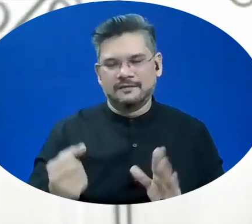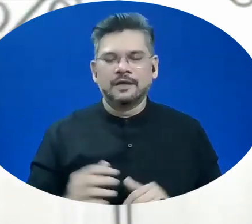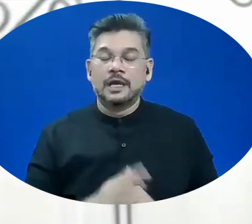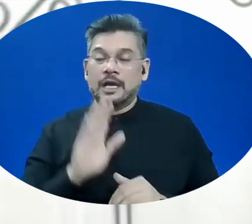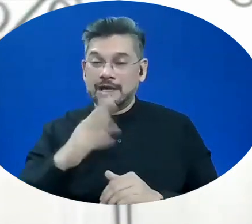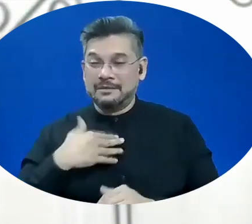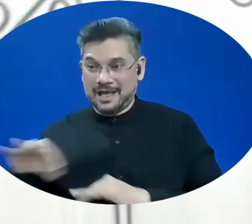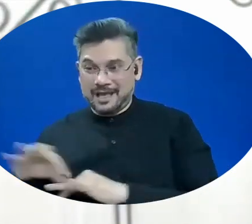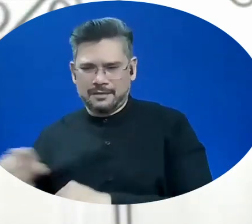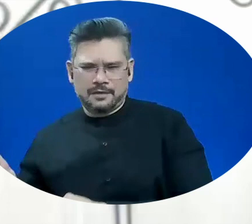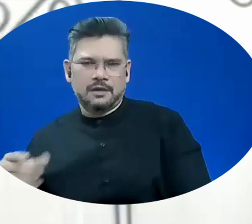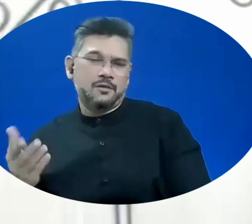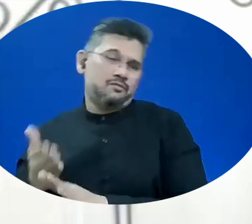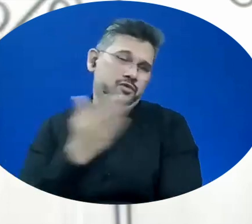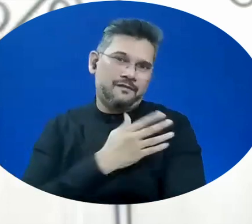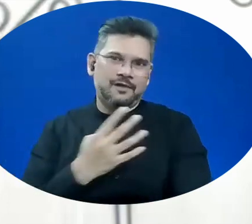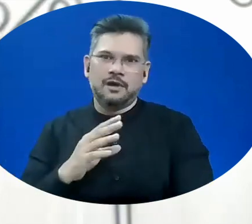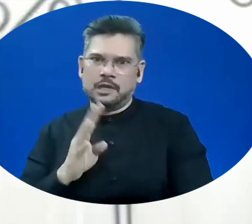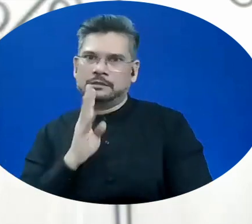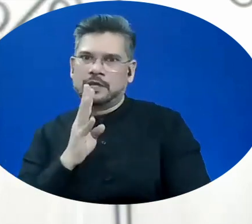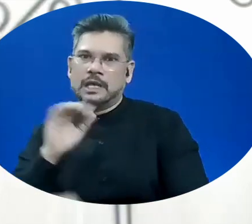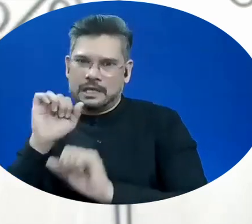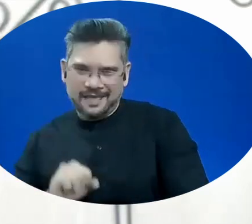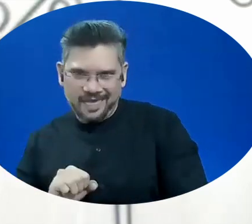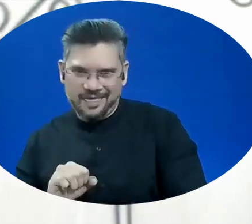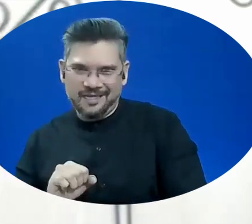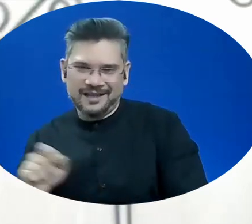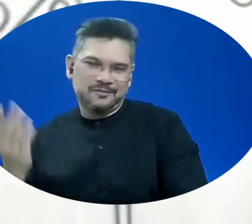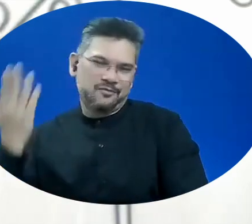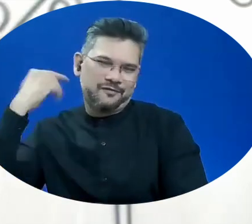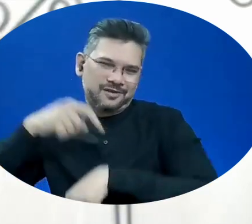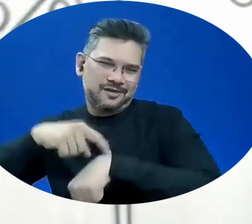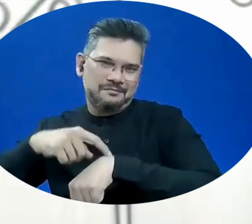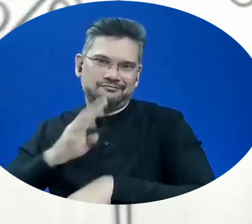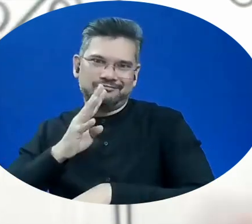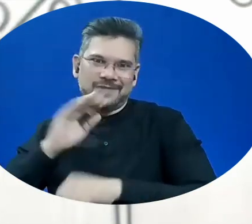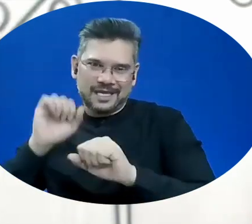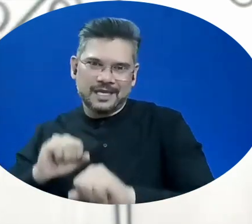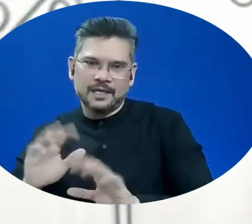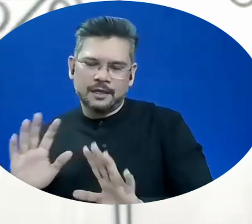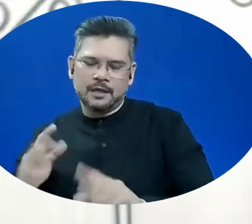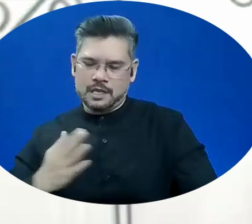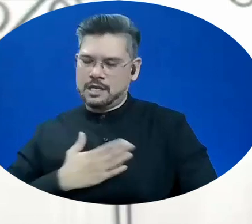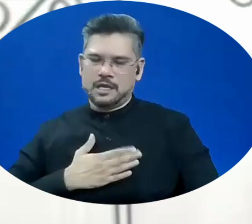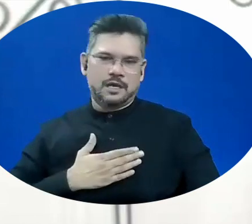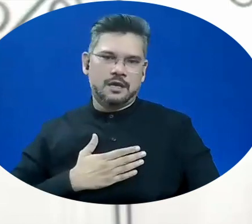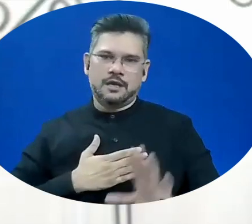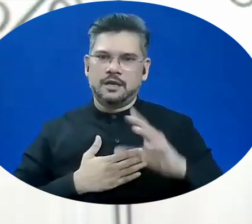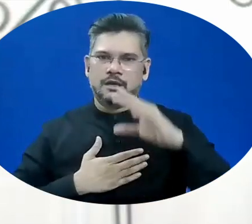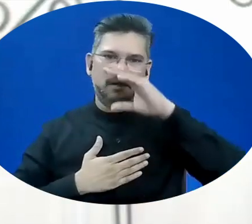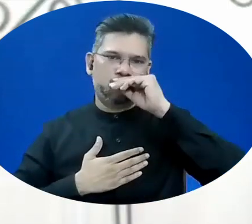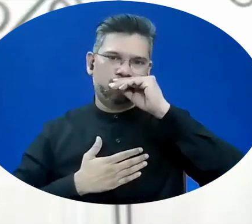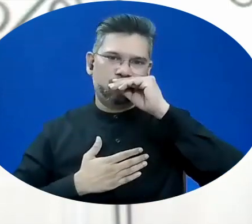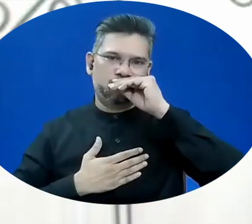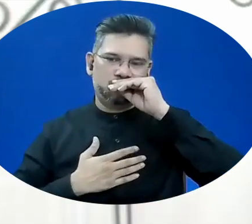could speak and articulate, and I had my mouth closed, like I was kept it on the hush, and